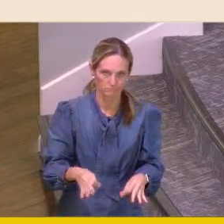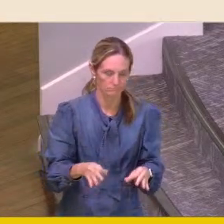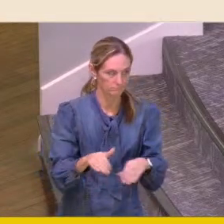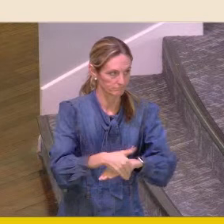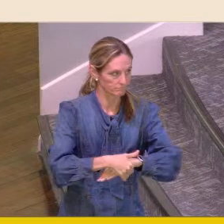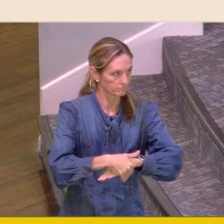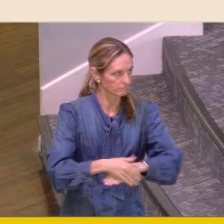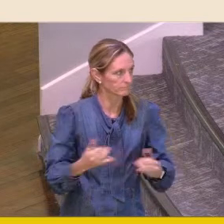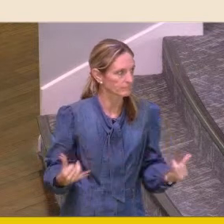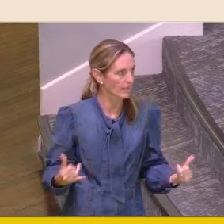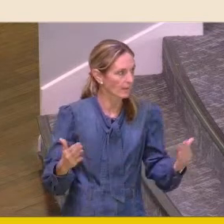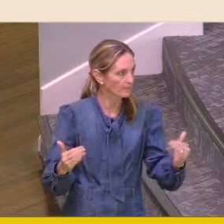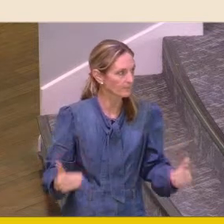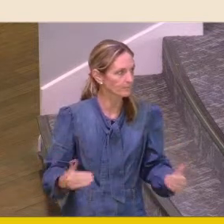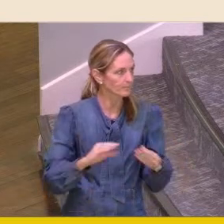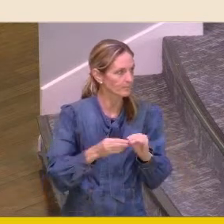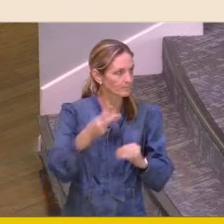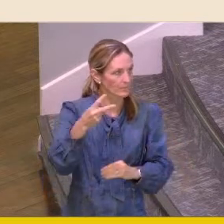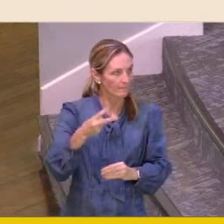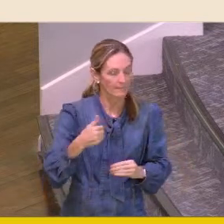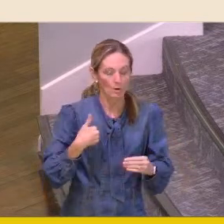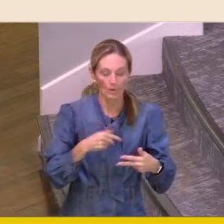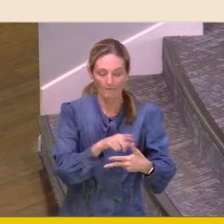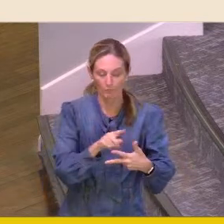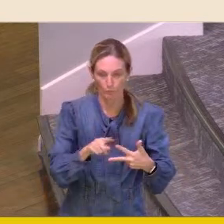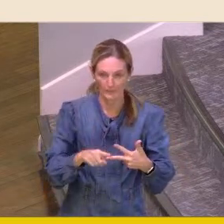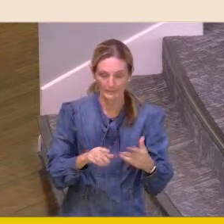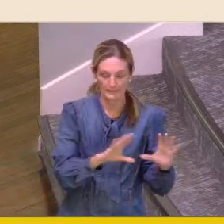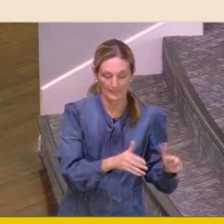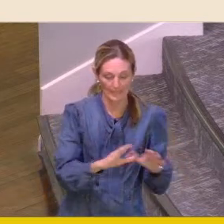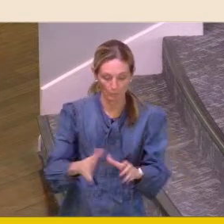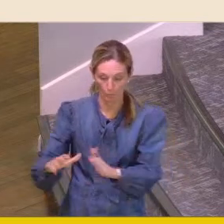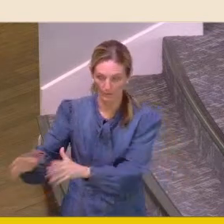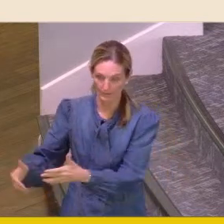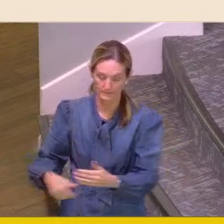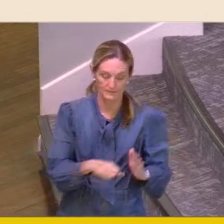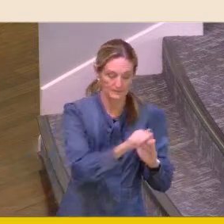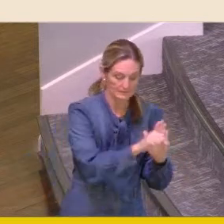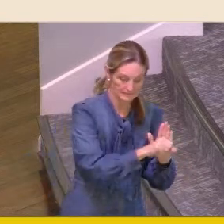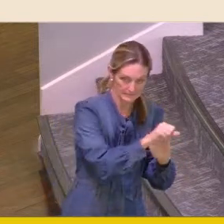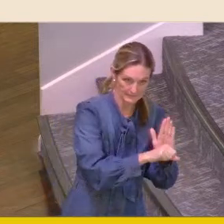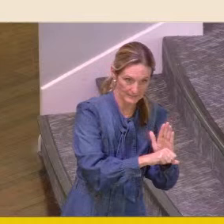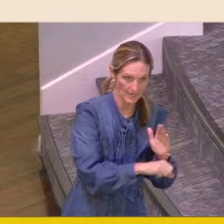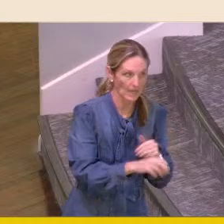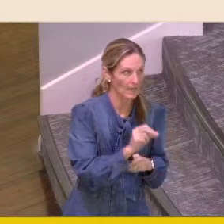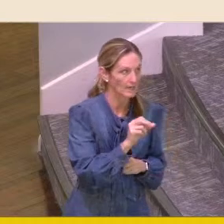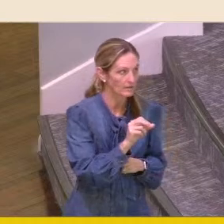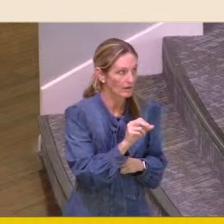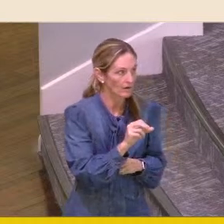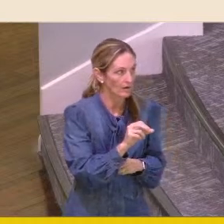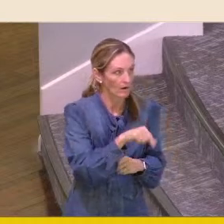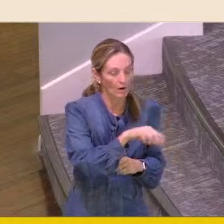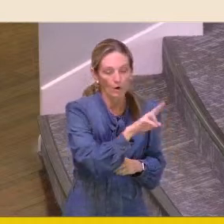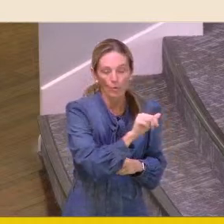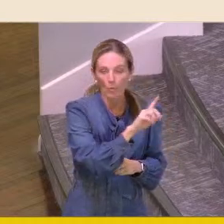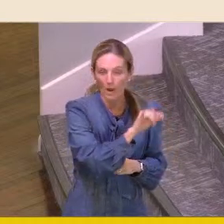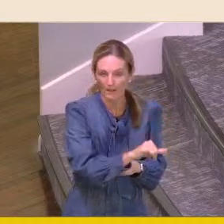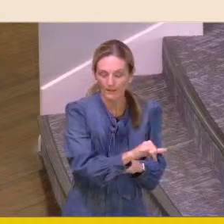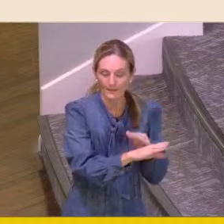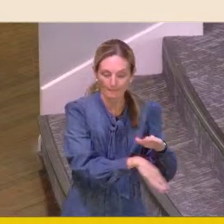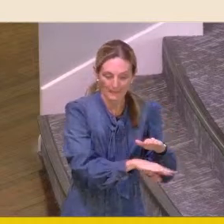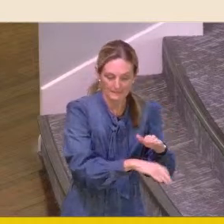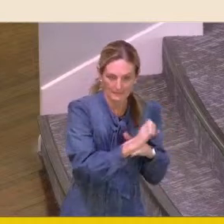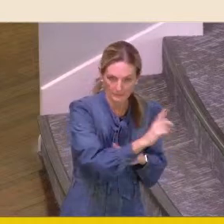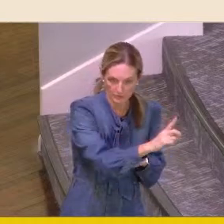General fund revenues, they're split up into 3 main categories. We've got state, or our quality basic education, our QBE